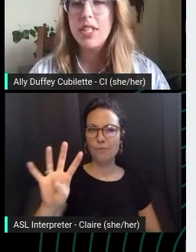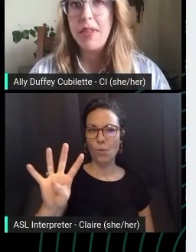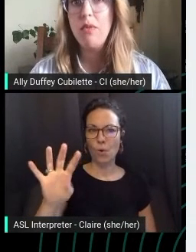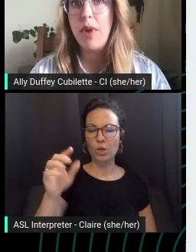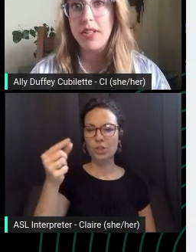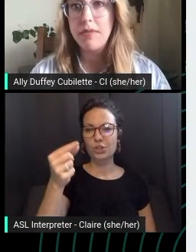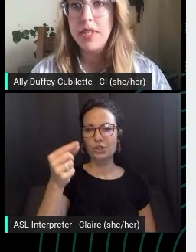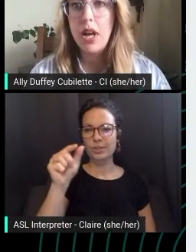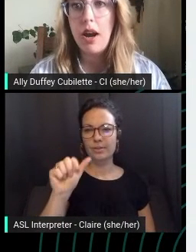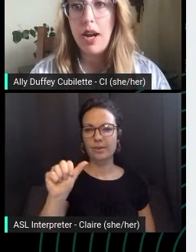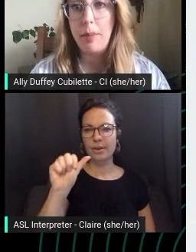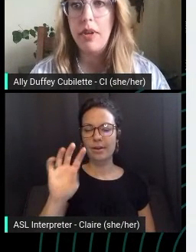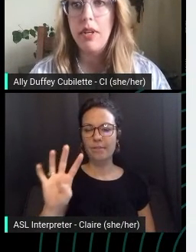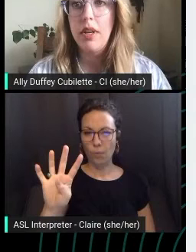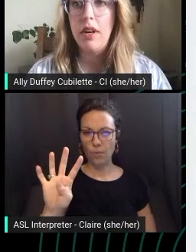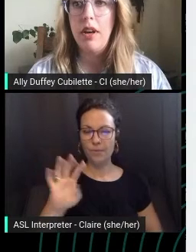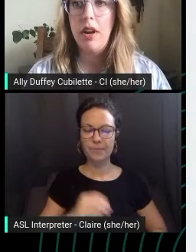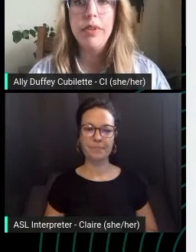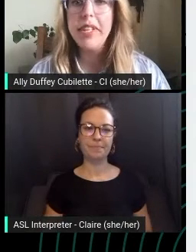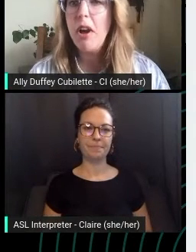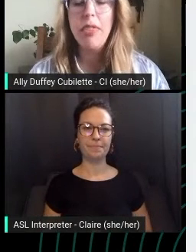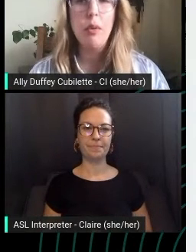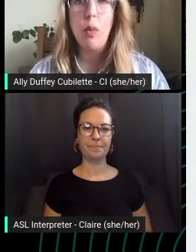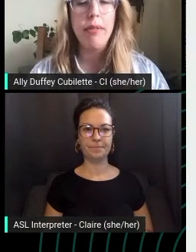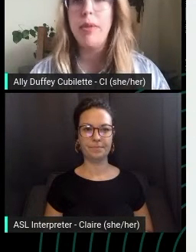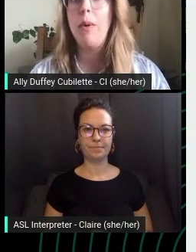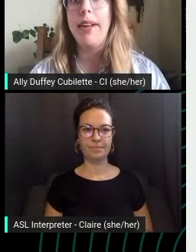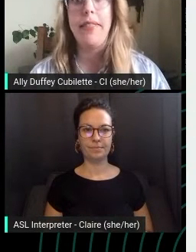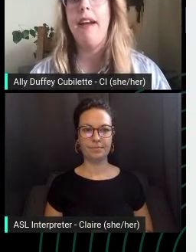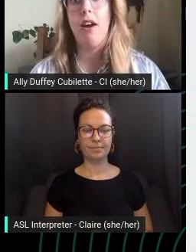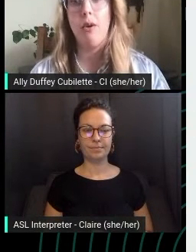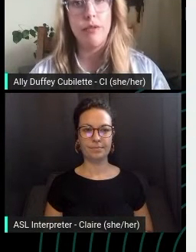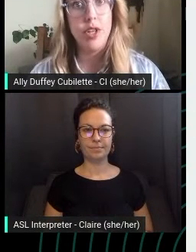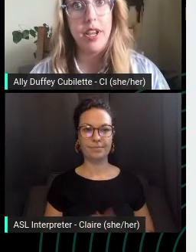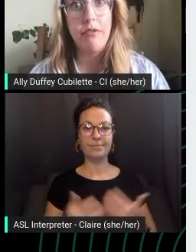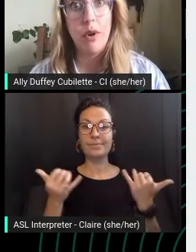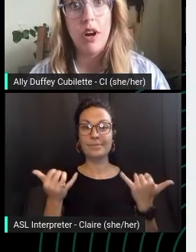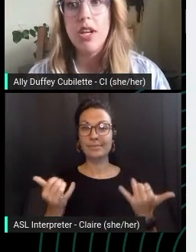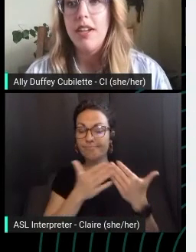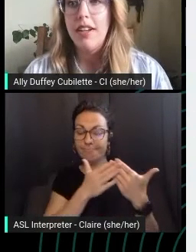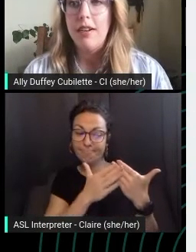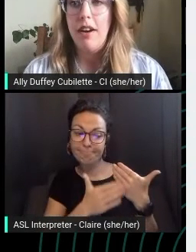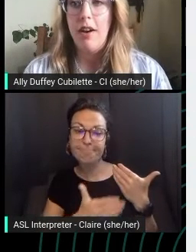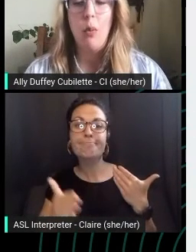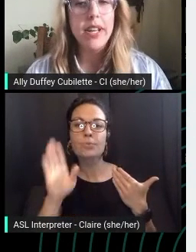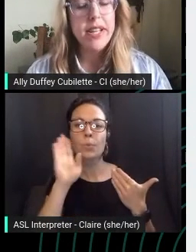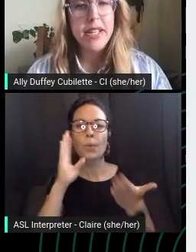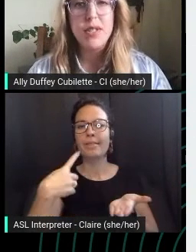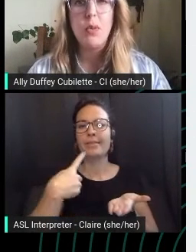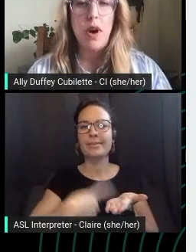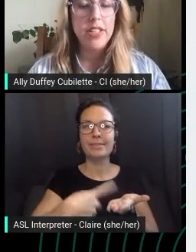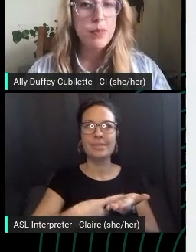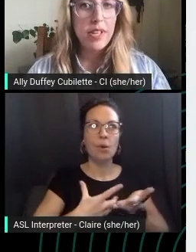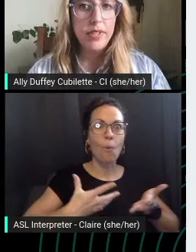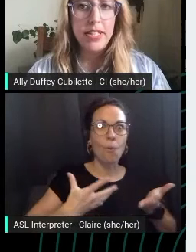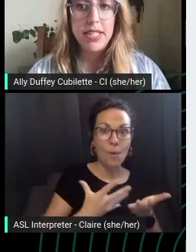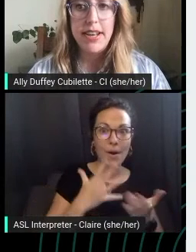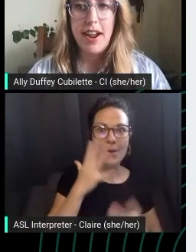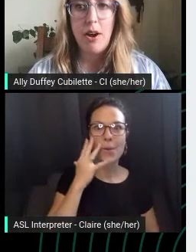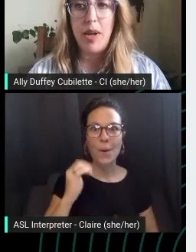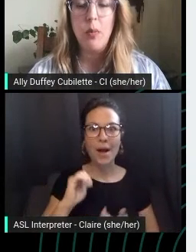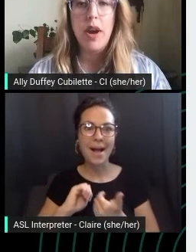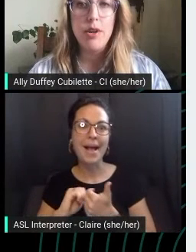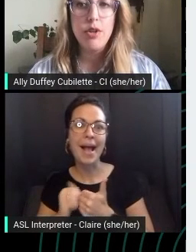So we're going to spend the rest of the time really on the what, the why, and the how of GA4. What it is, why it's being